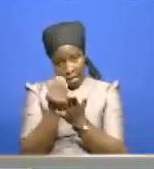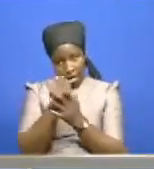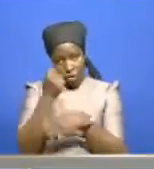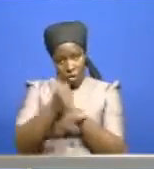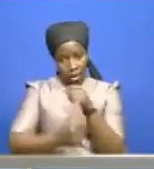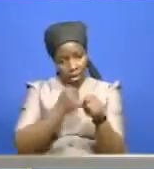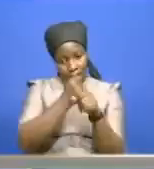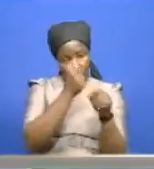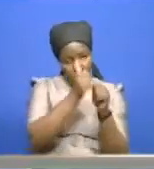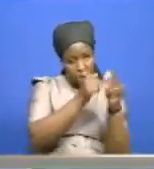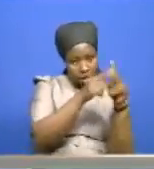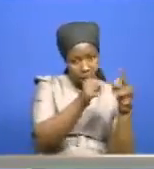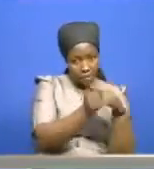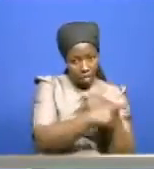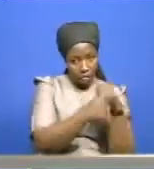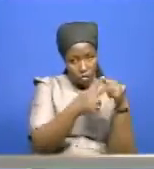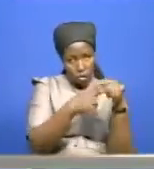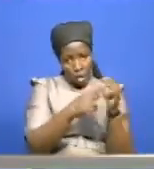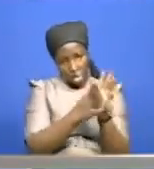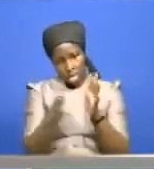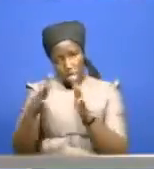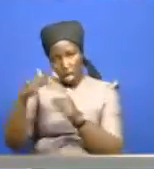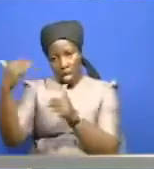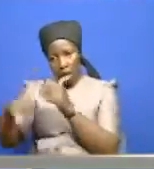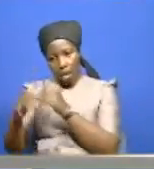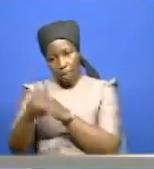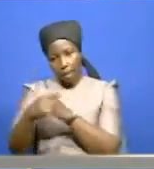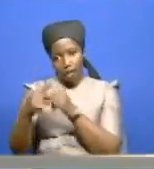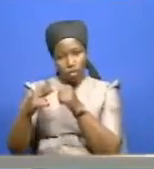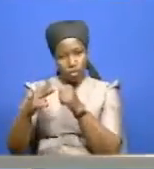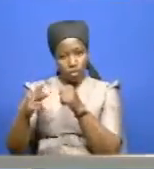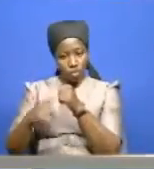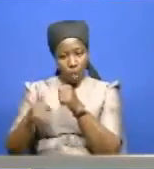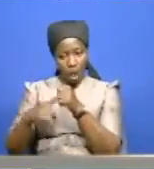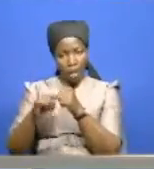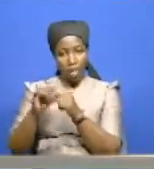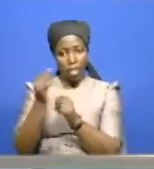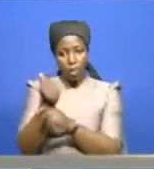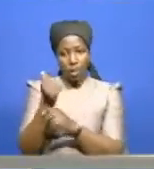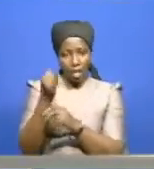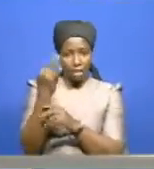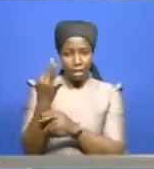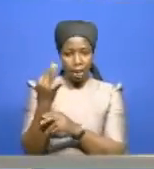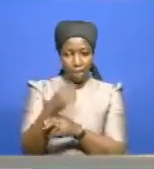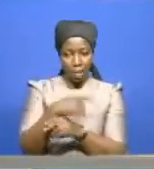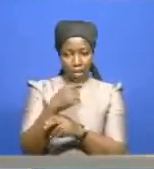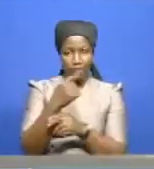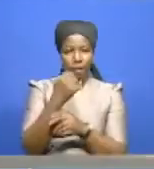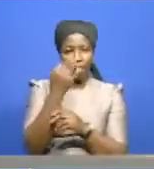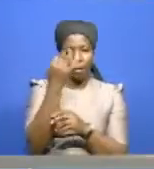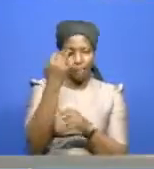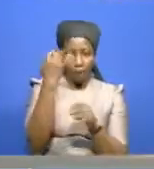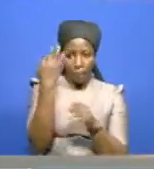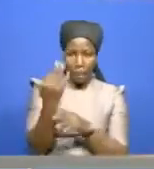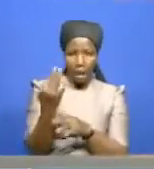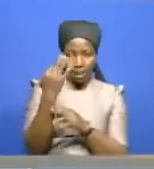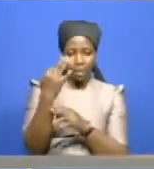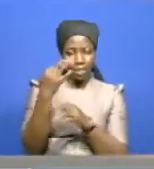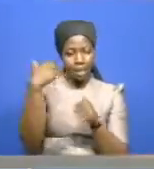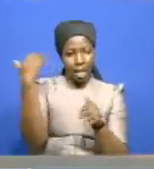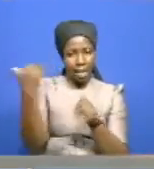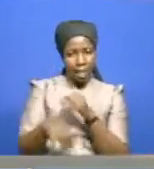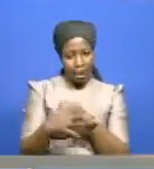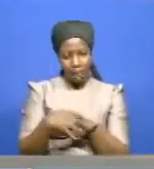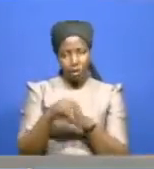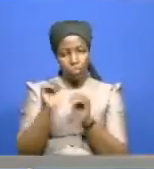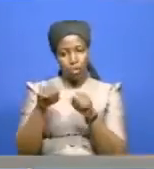starts in July and ends in June. So by quarter three, that is in March, end of March, you can